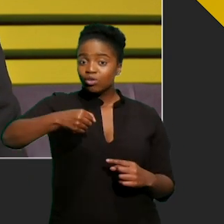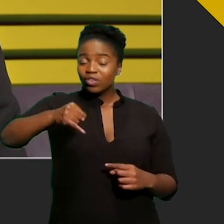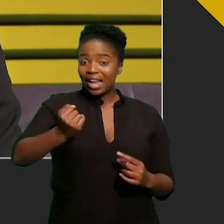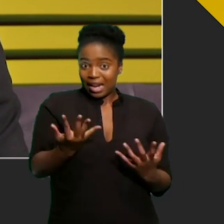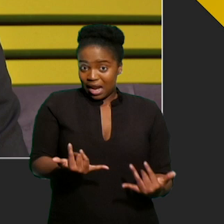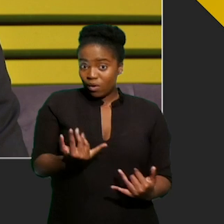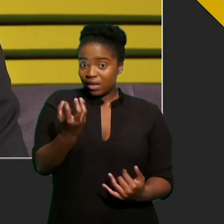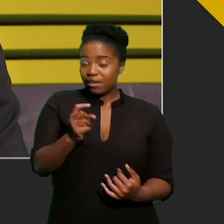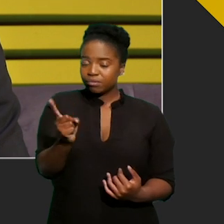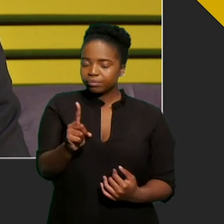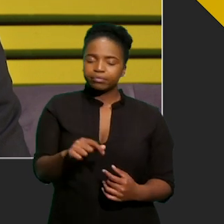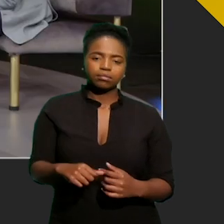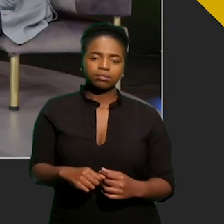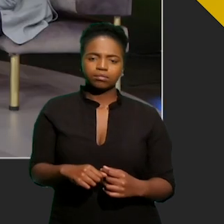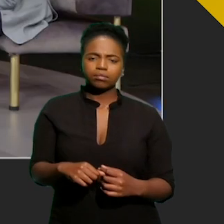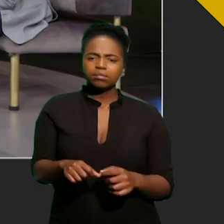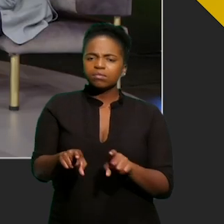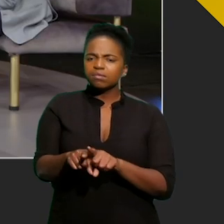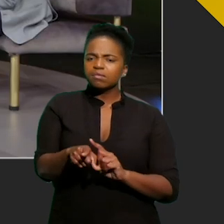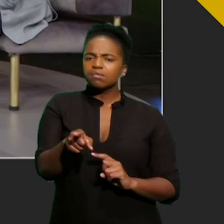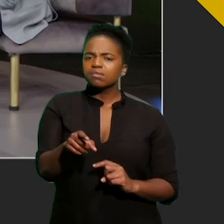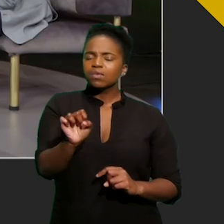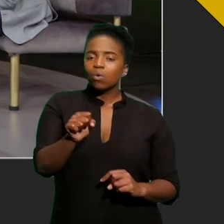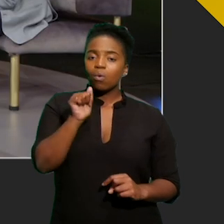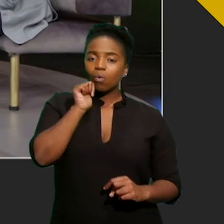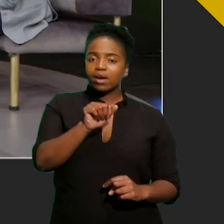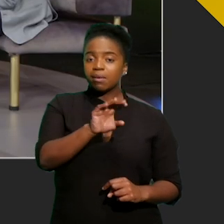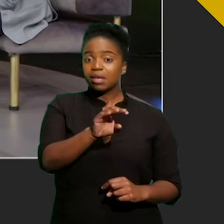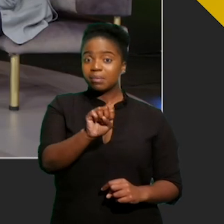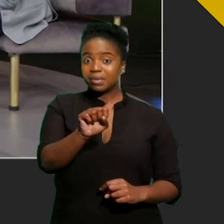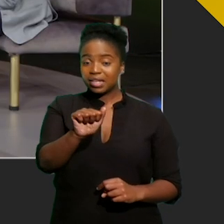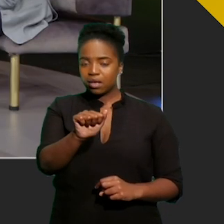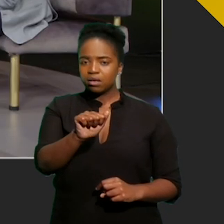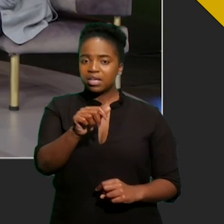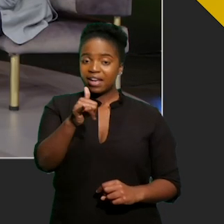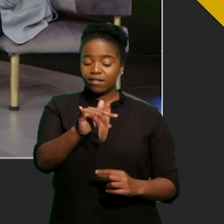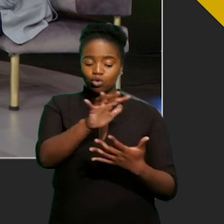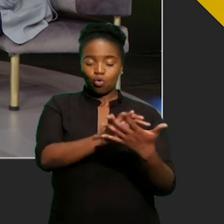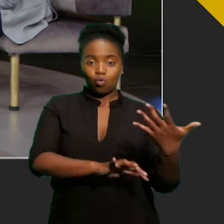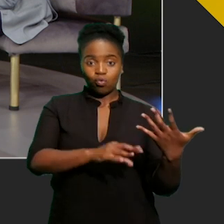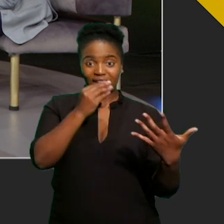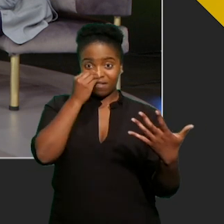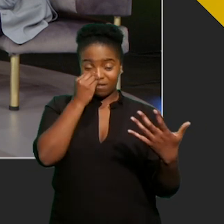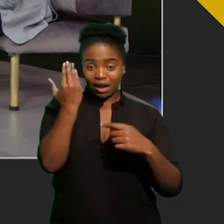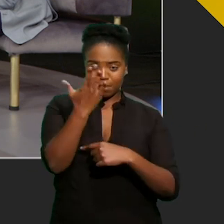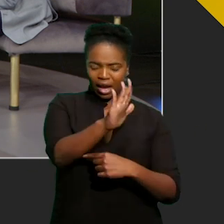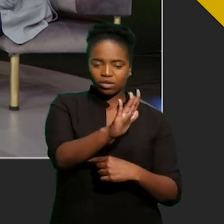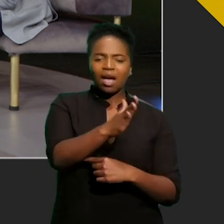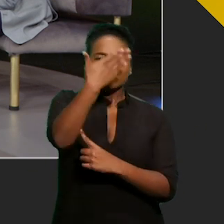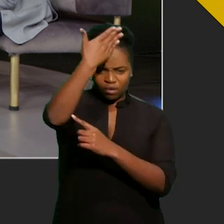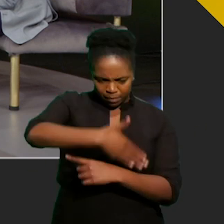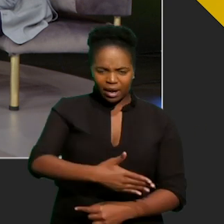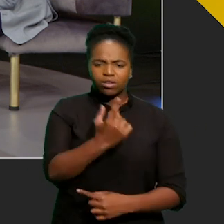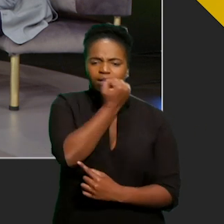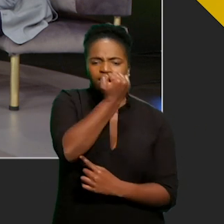now have, even in the ombuds, how are the story front page? You now apologize on the front page. The laws have